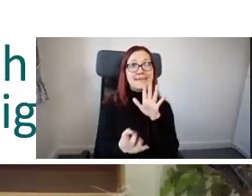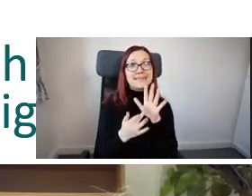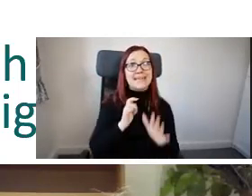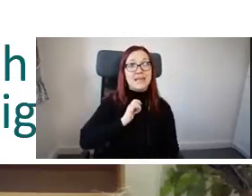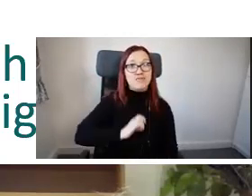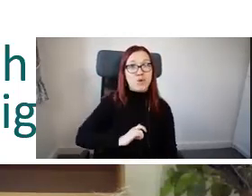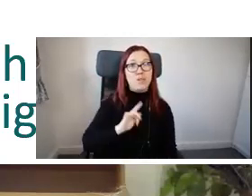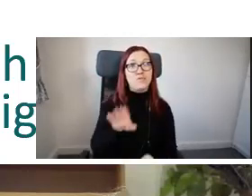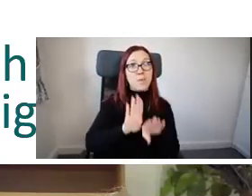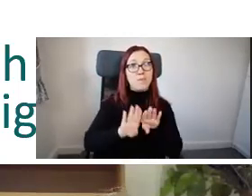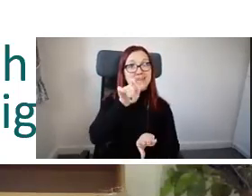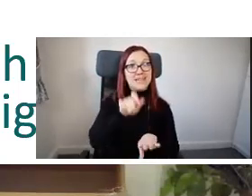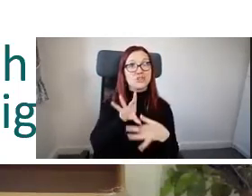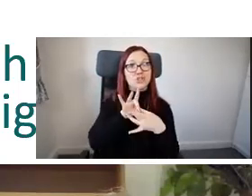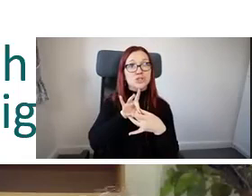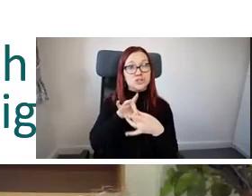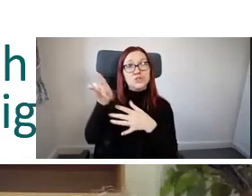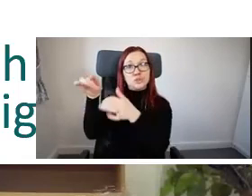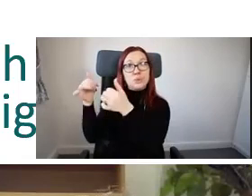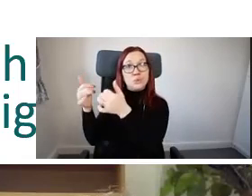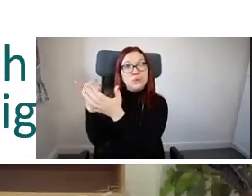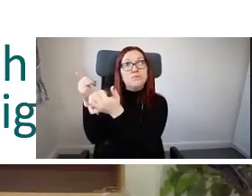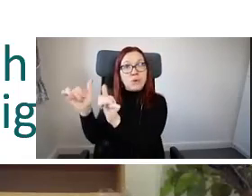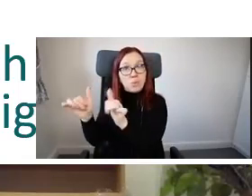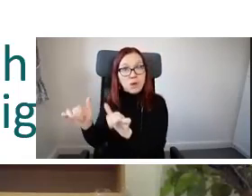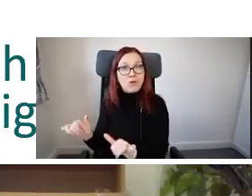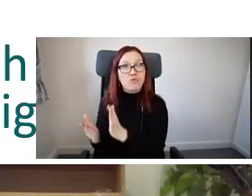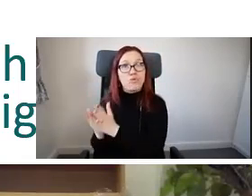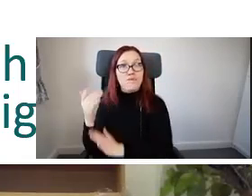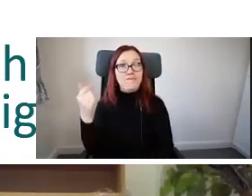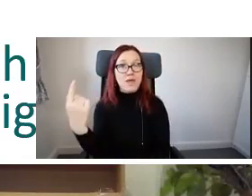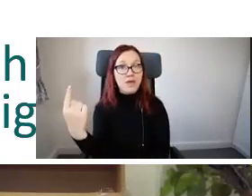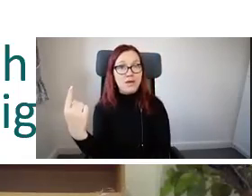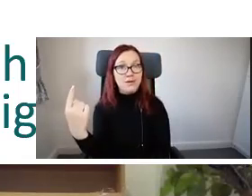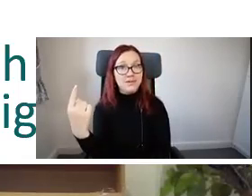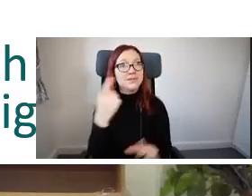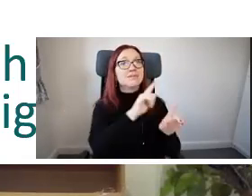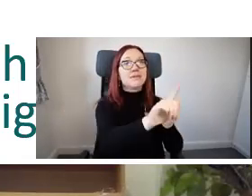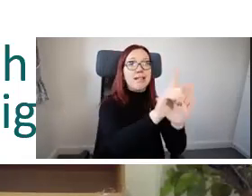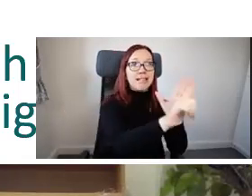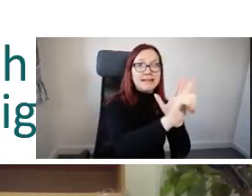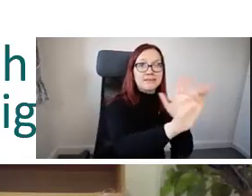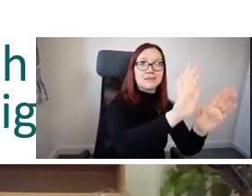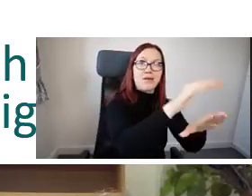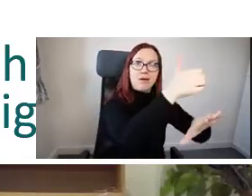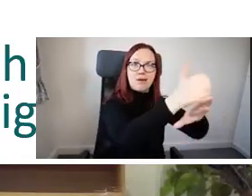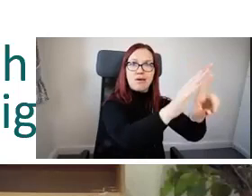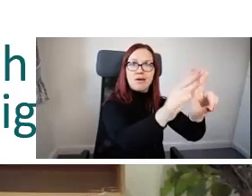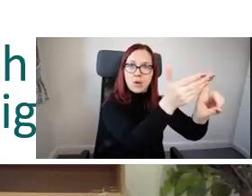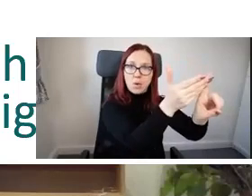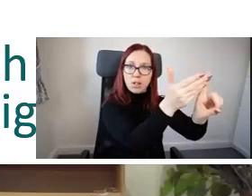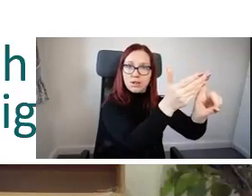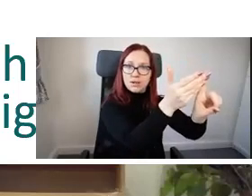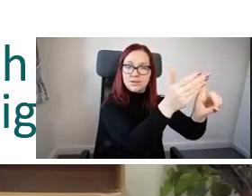this first, reviewing the option to work on goals over time, given that there are notable elements of goal setting that have been identified